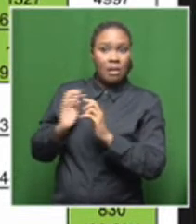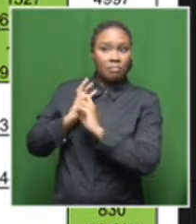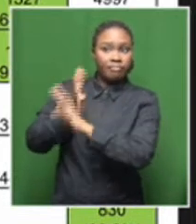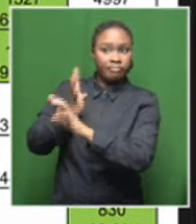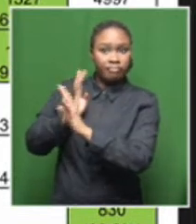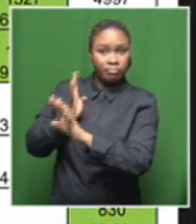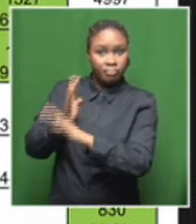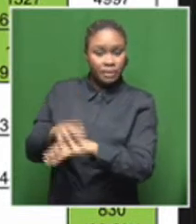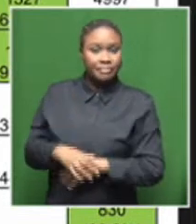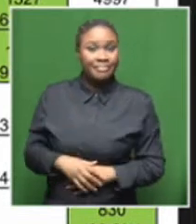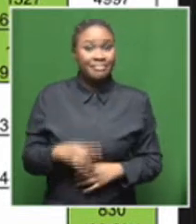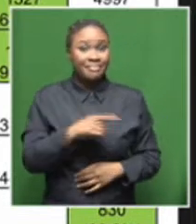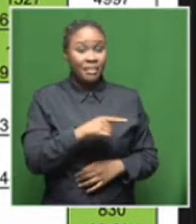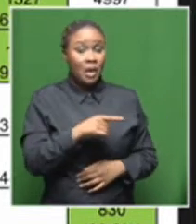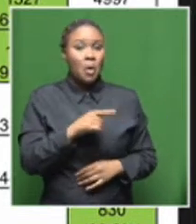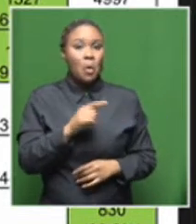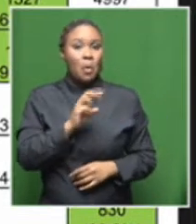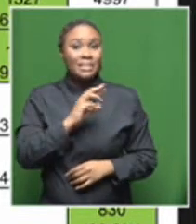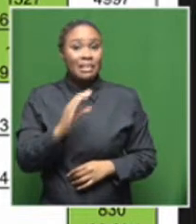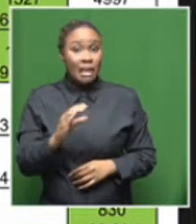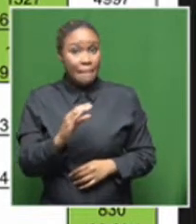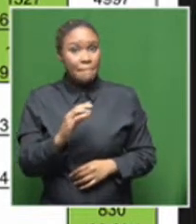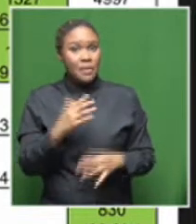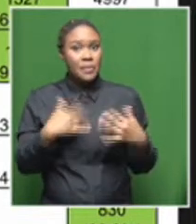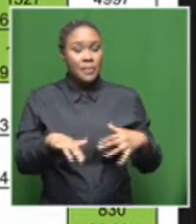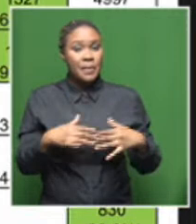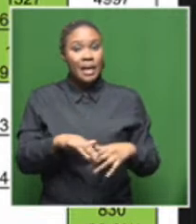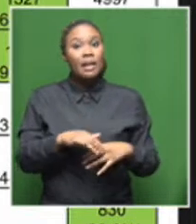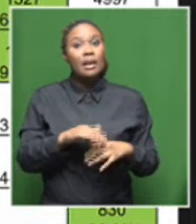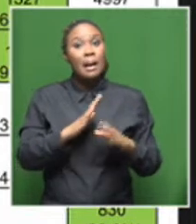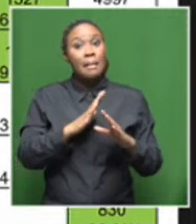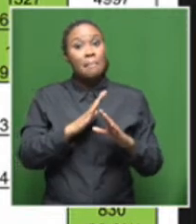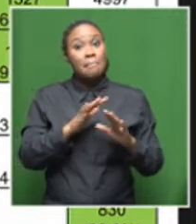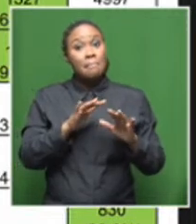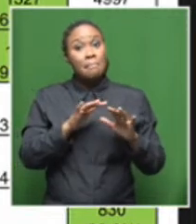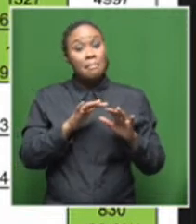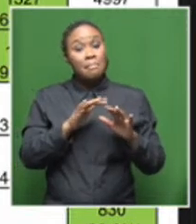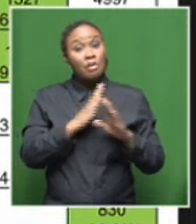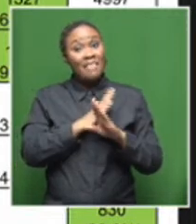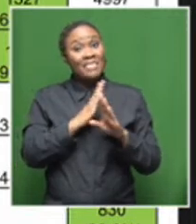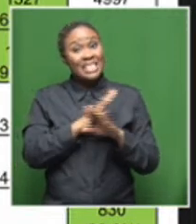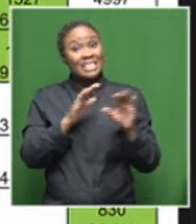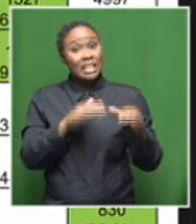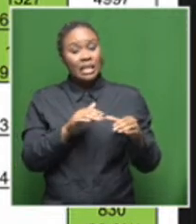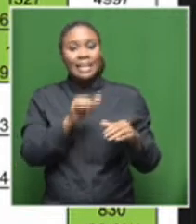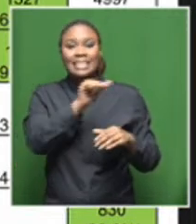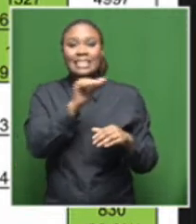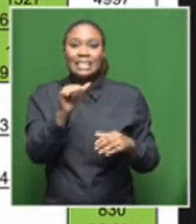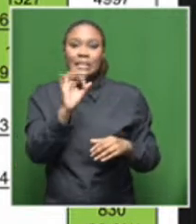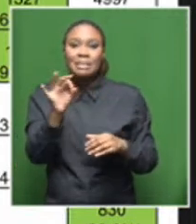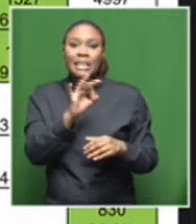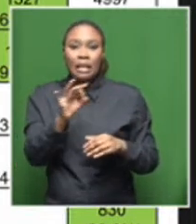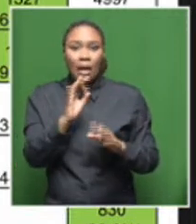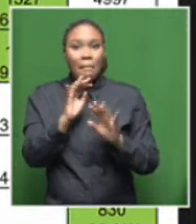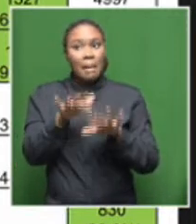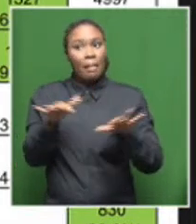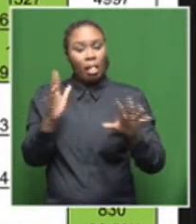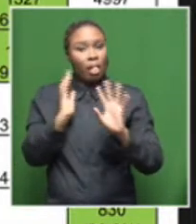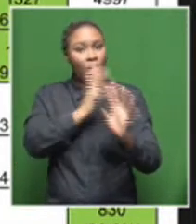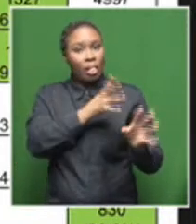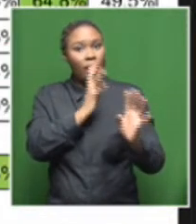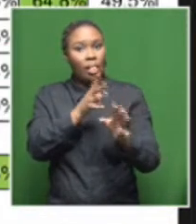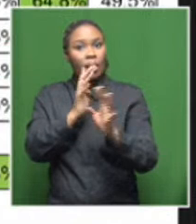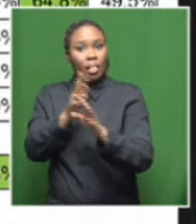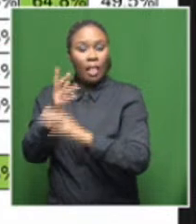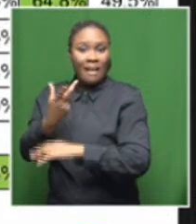public sector sites, we saw a growth of 66% in the vaccinations. So this is a very